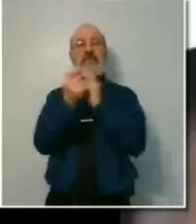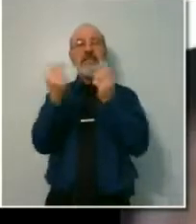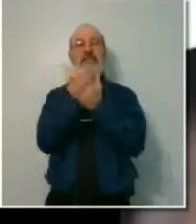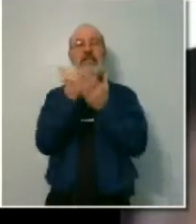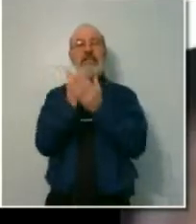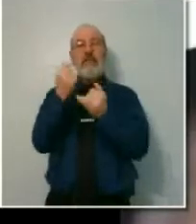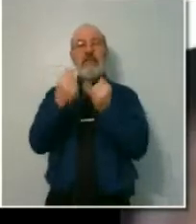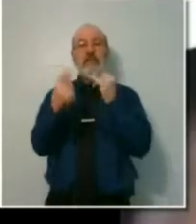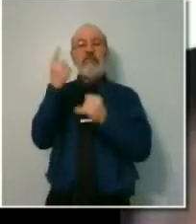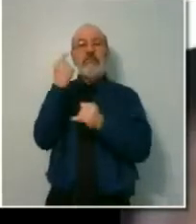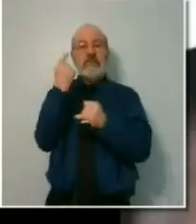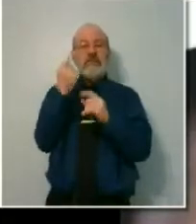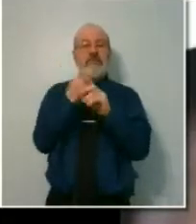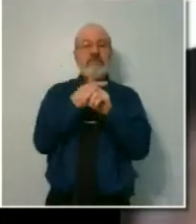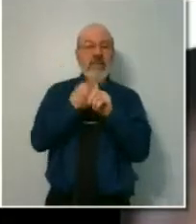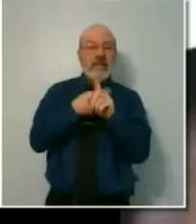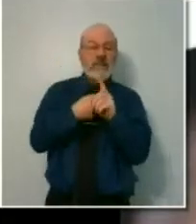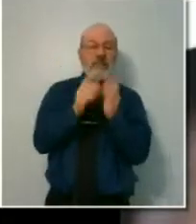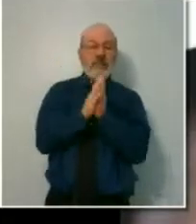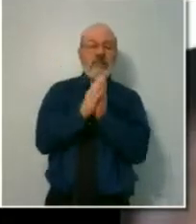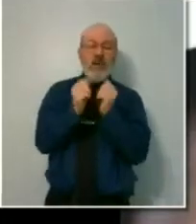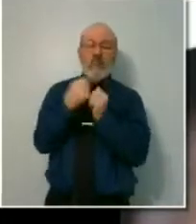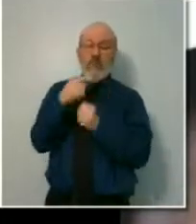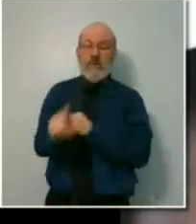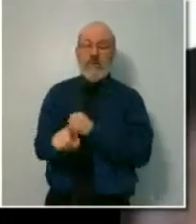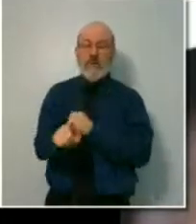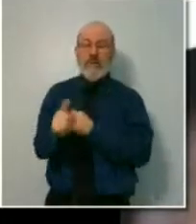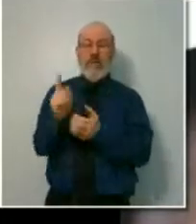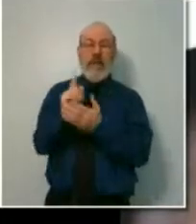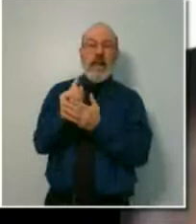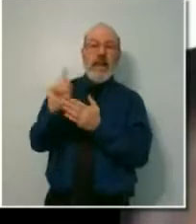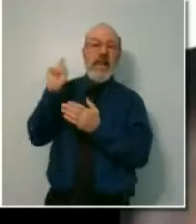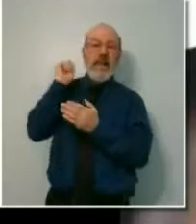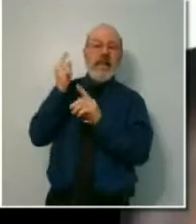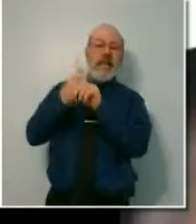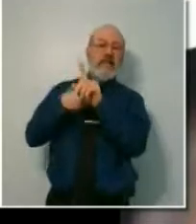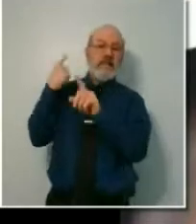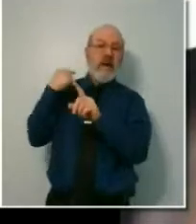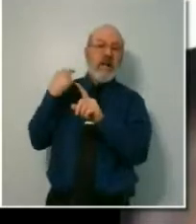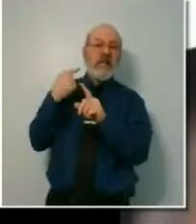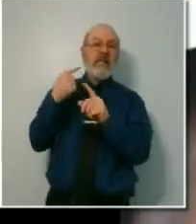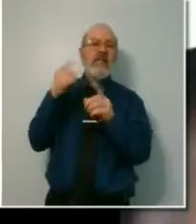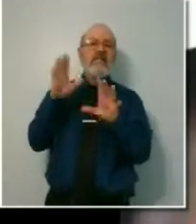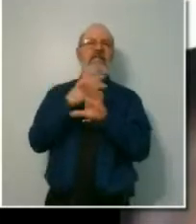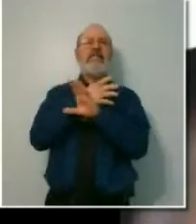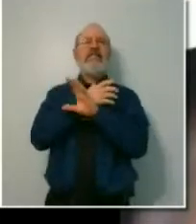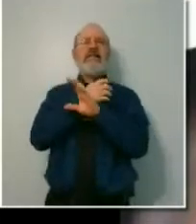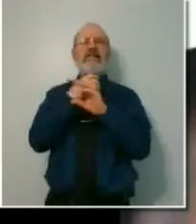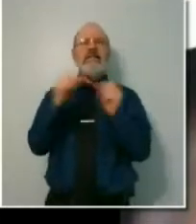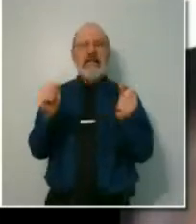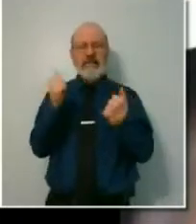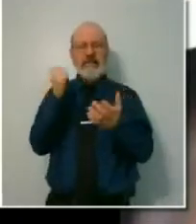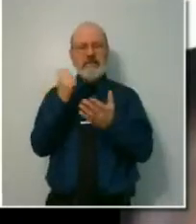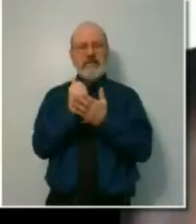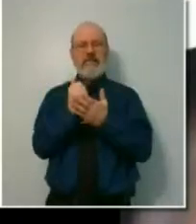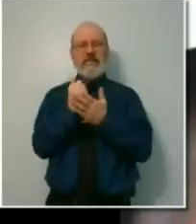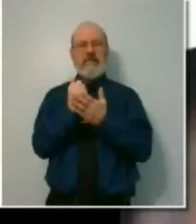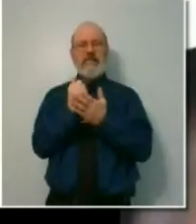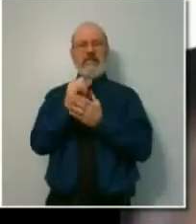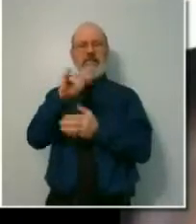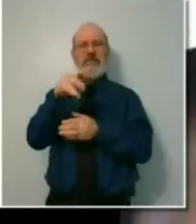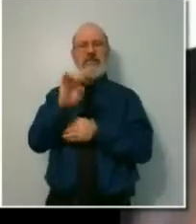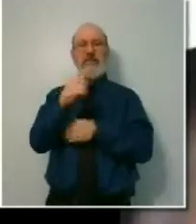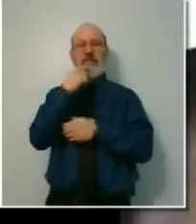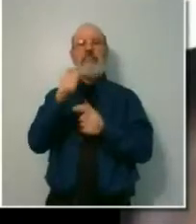we prayed alongside her. Last month, Guy Guy became God's child. Jane tells us there's a